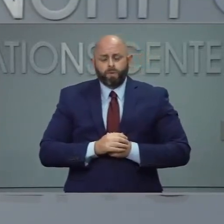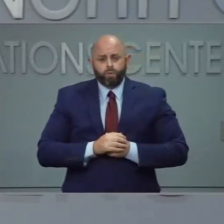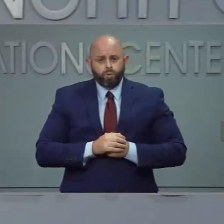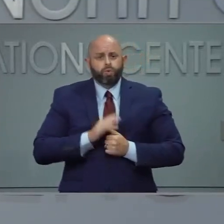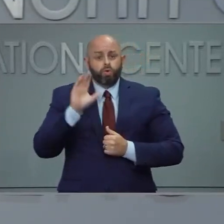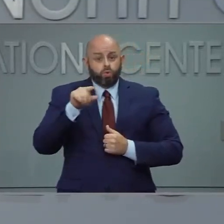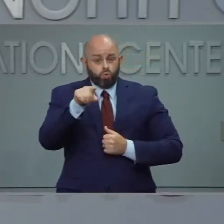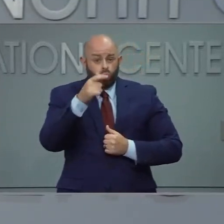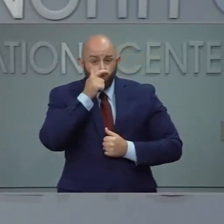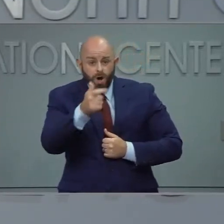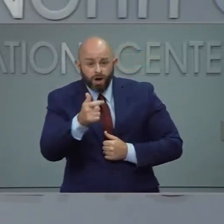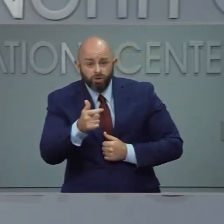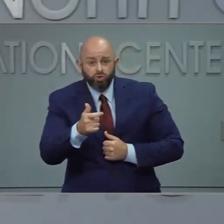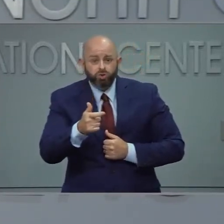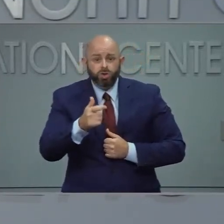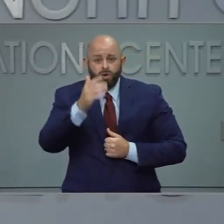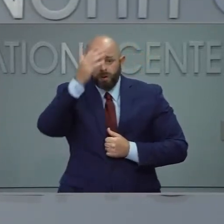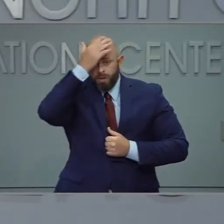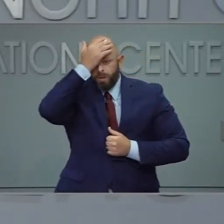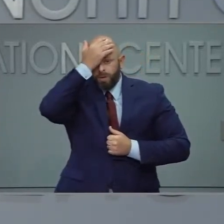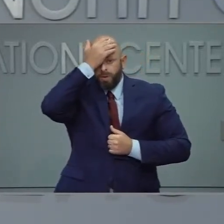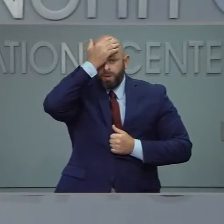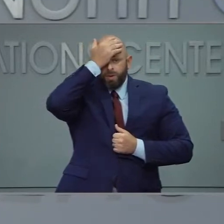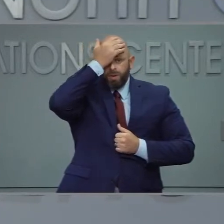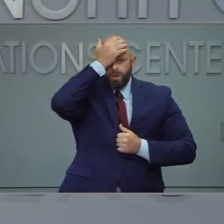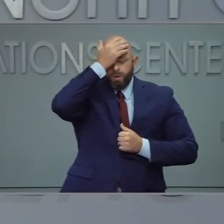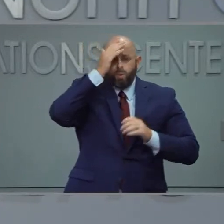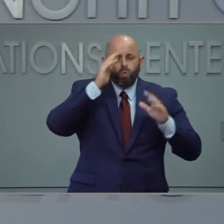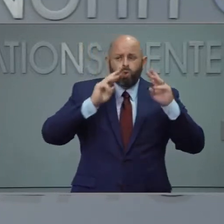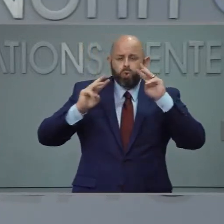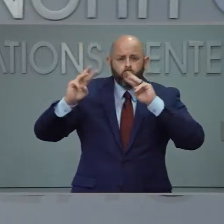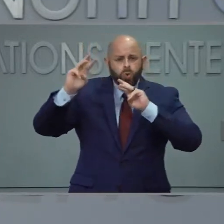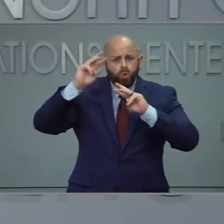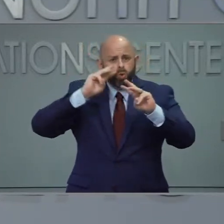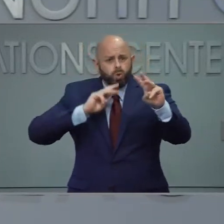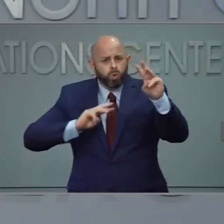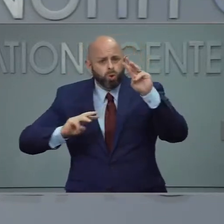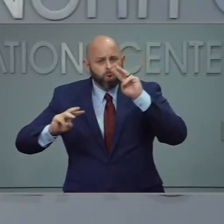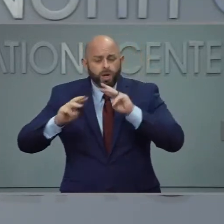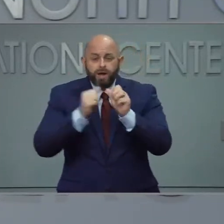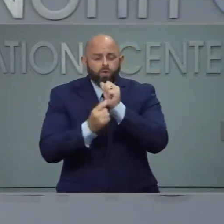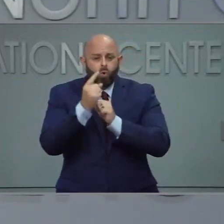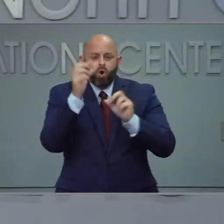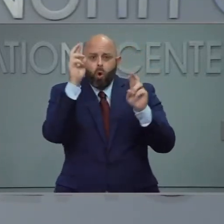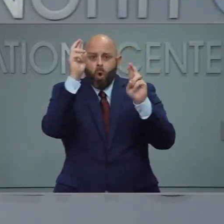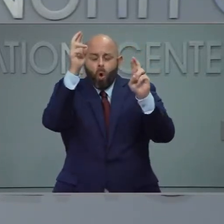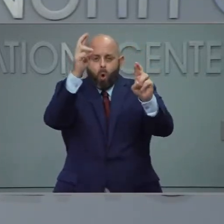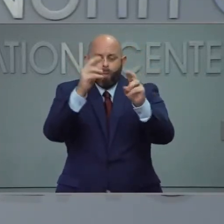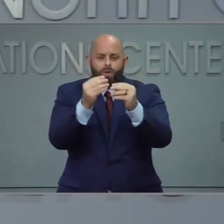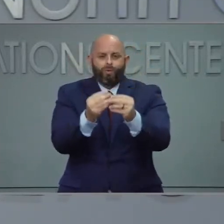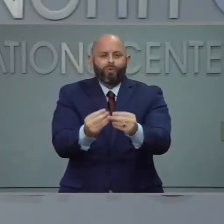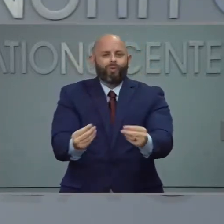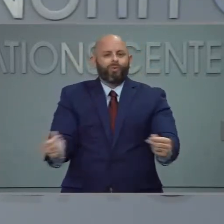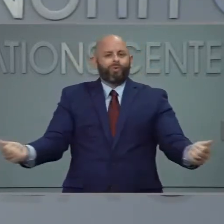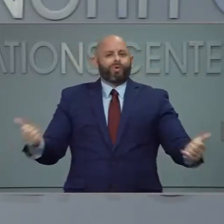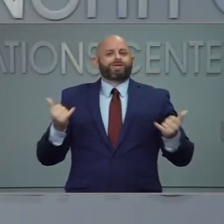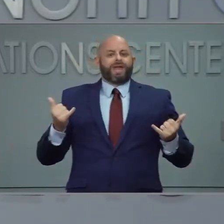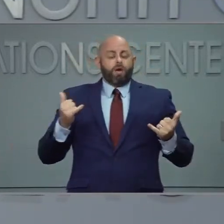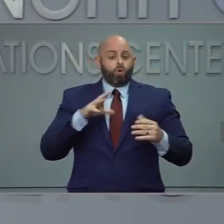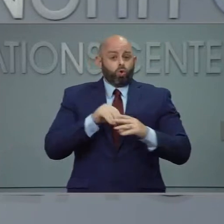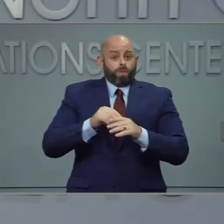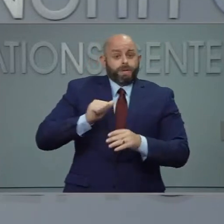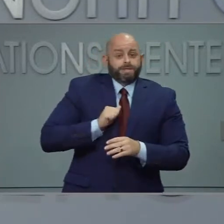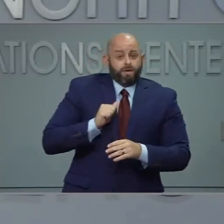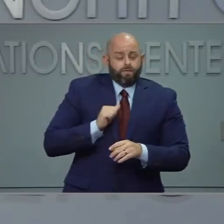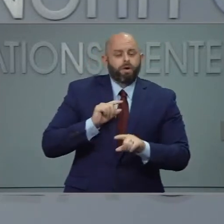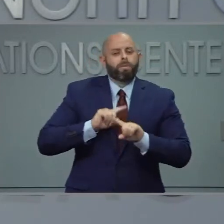alarming. Everyone hoped we'd be past this by now, including me. But until more people get vaccinated, this